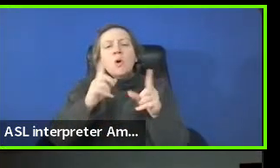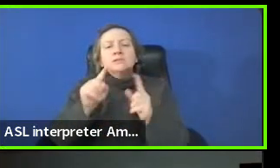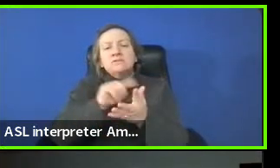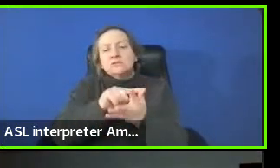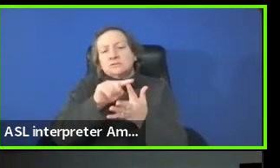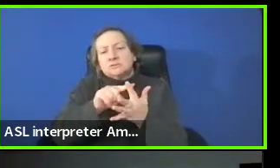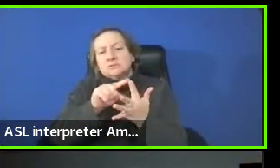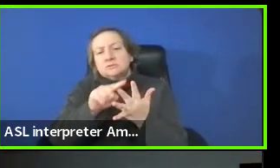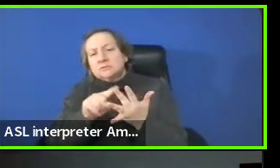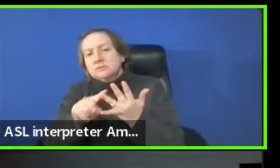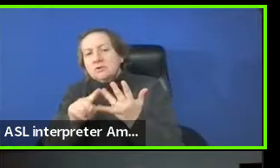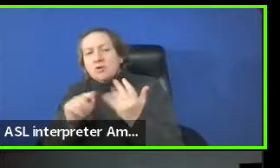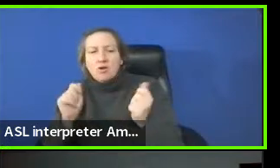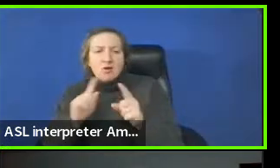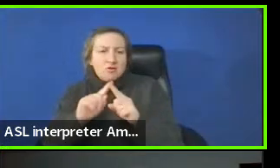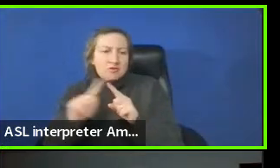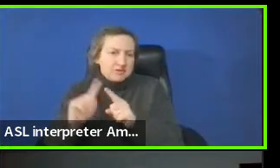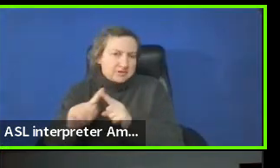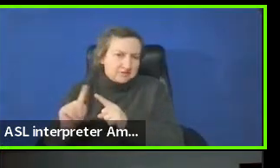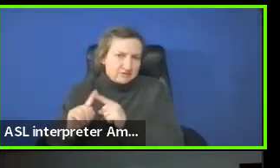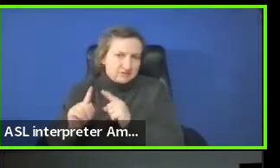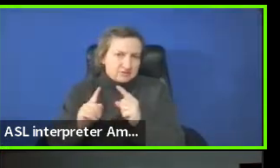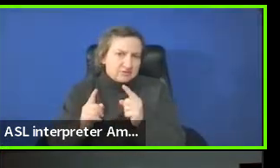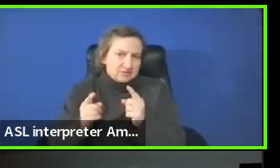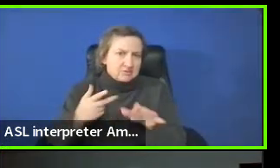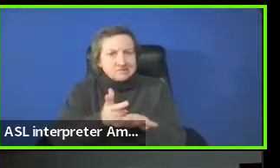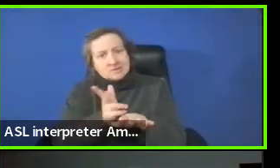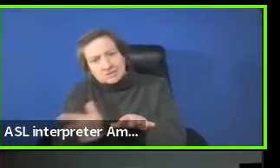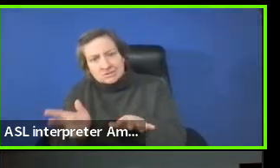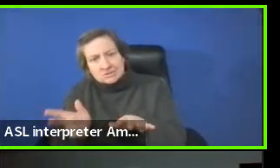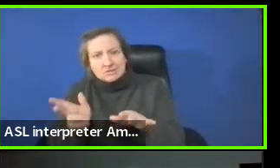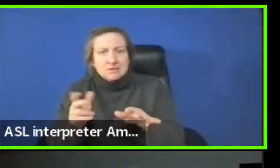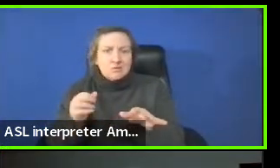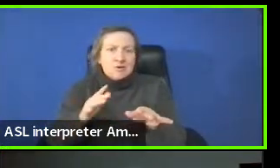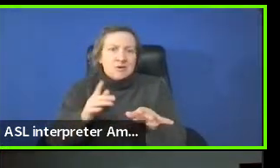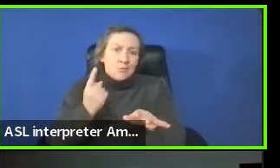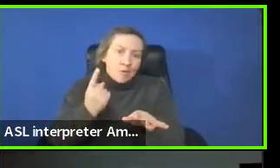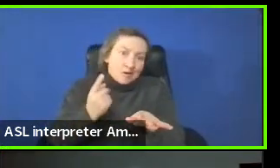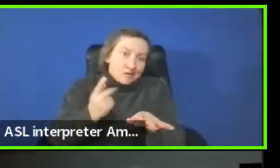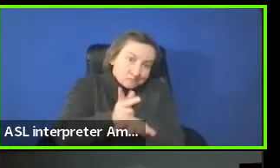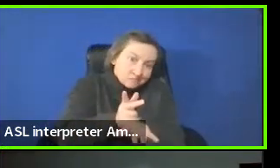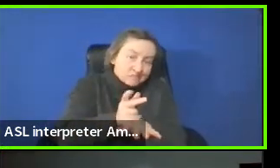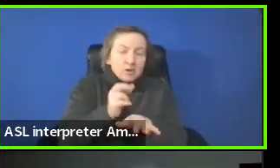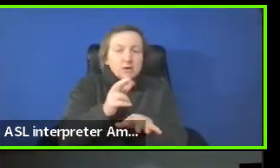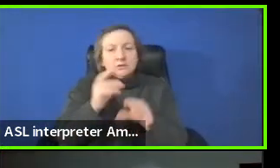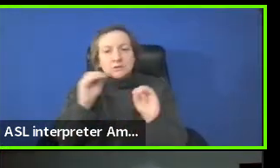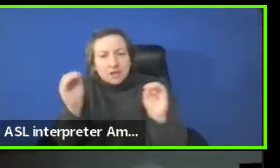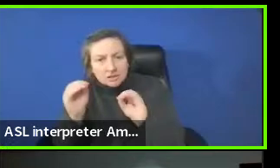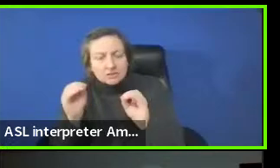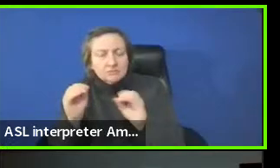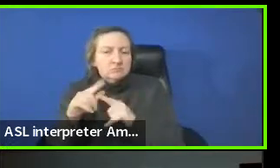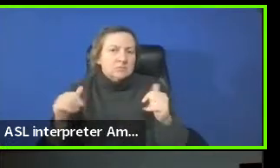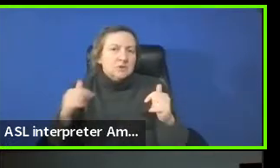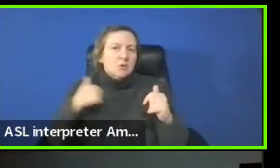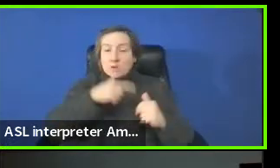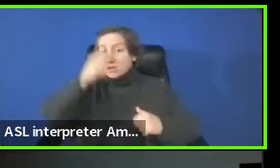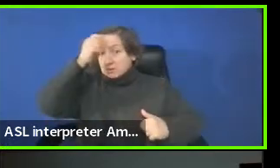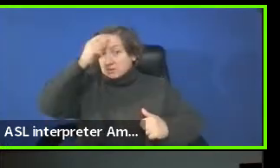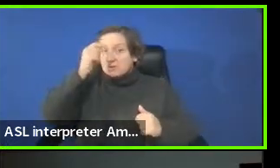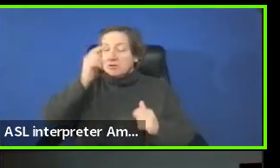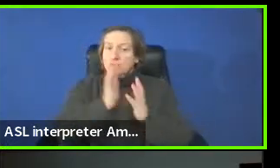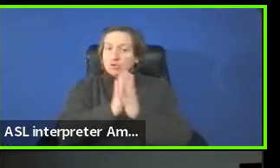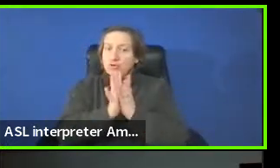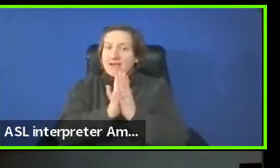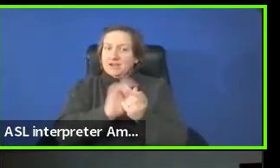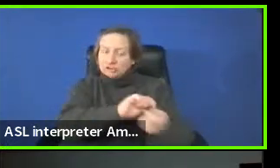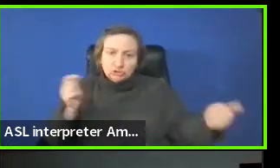these interchanges. So we completely understand that traffic is being changed, and we need